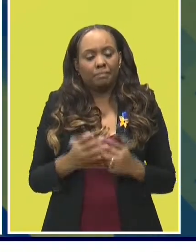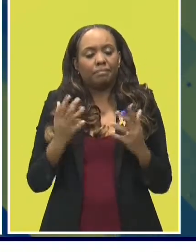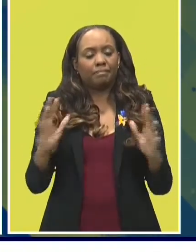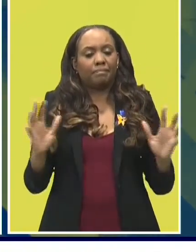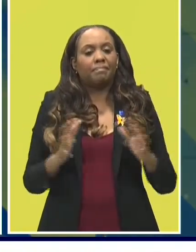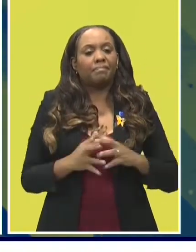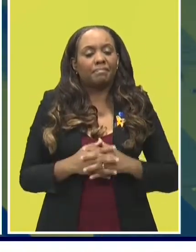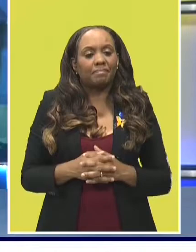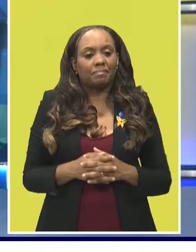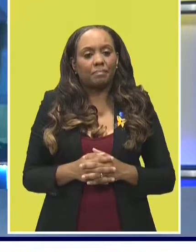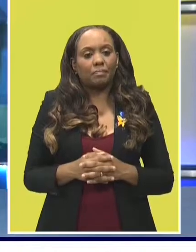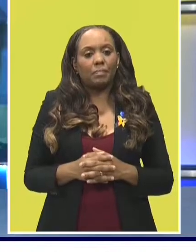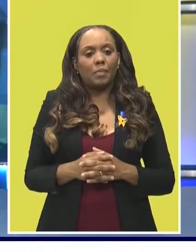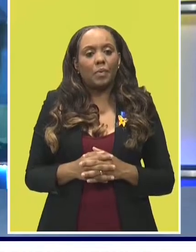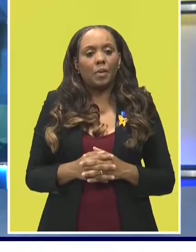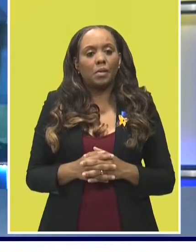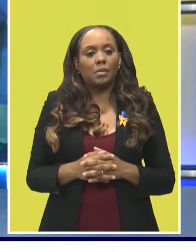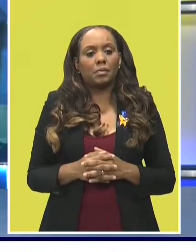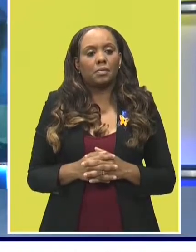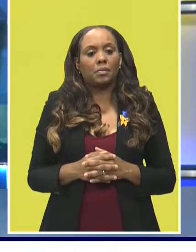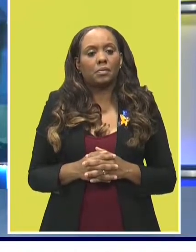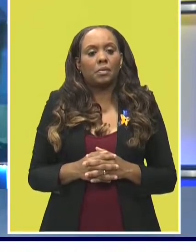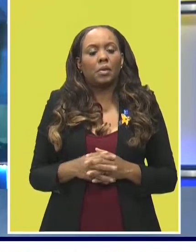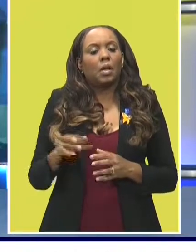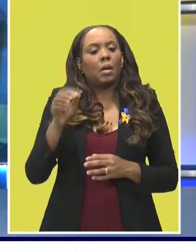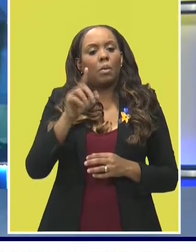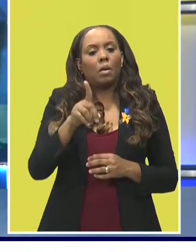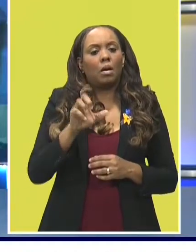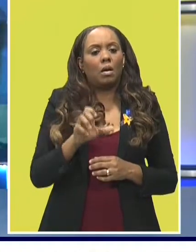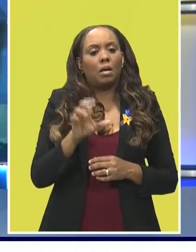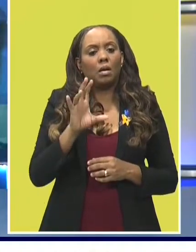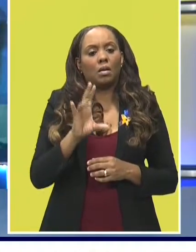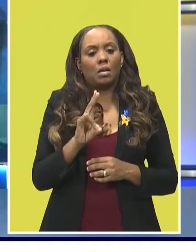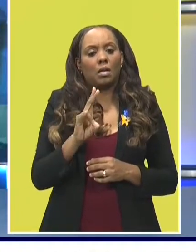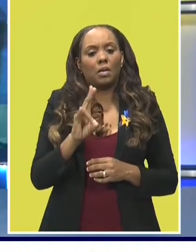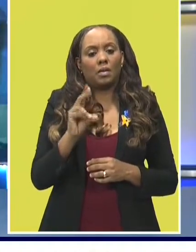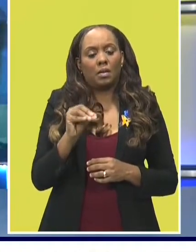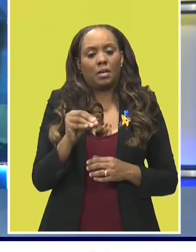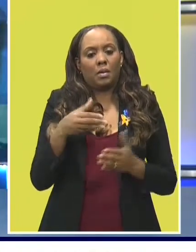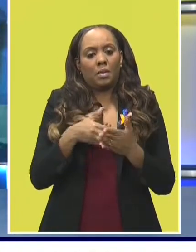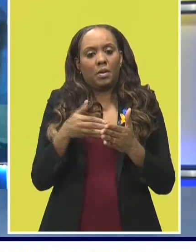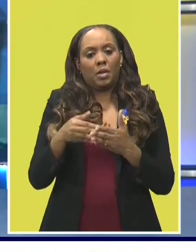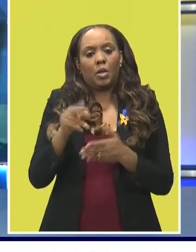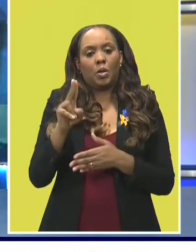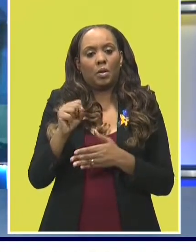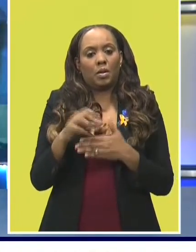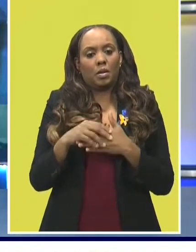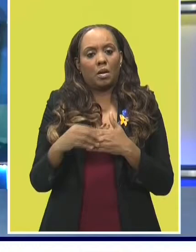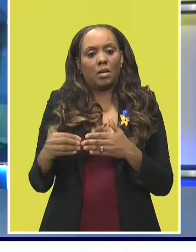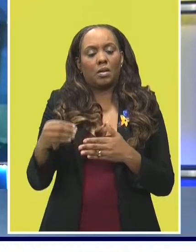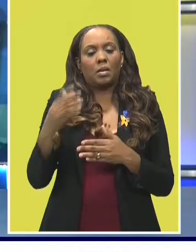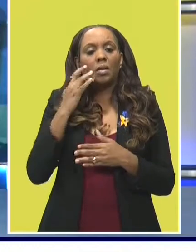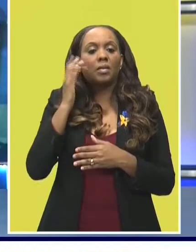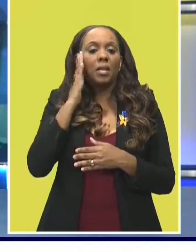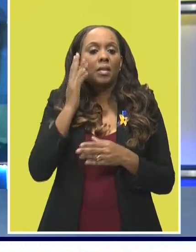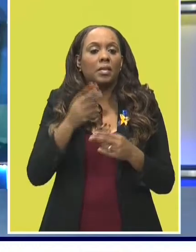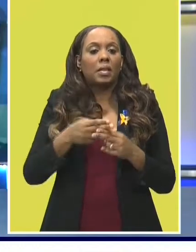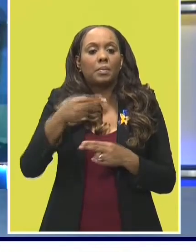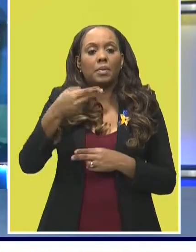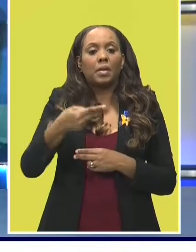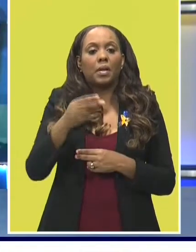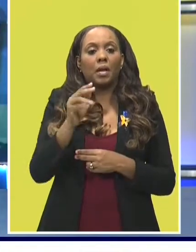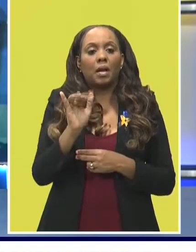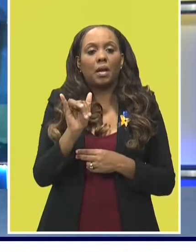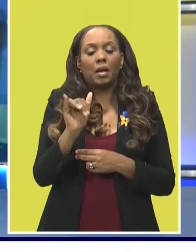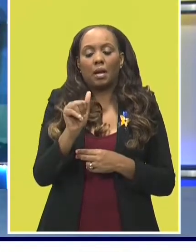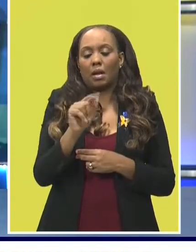Jones, CBC News. Well, the planned $170 million HYATT ZIVA in Bay Street still has to